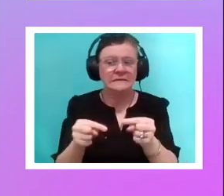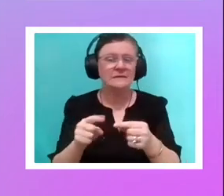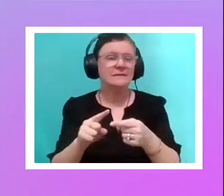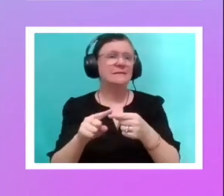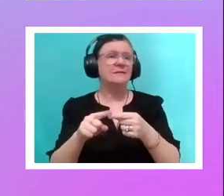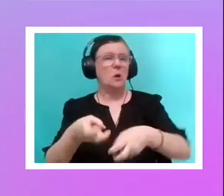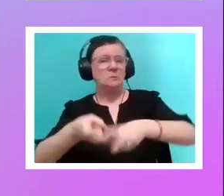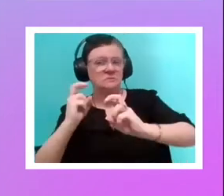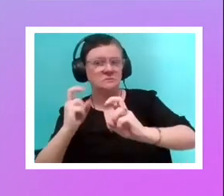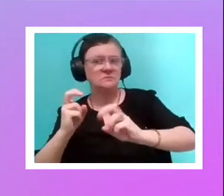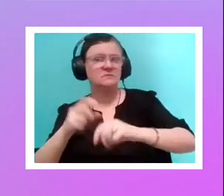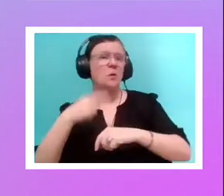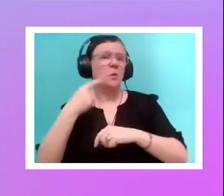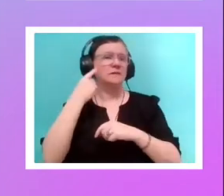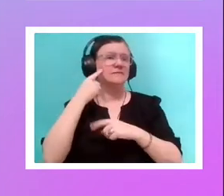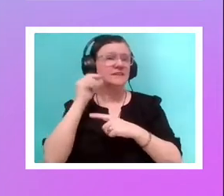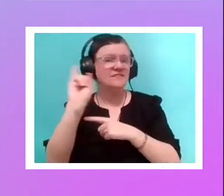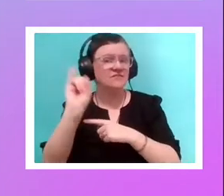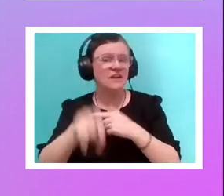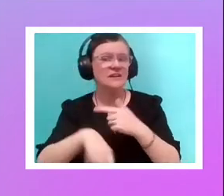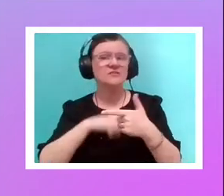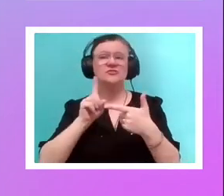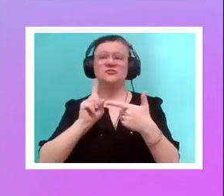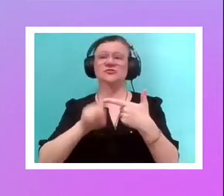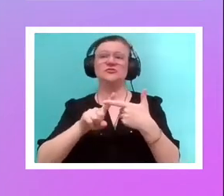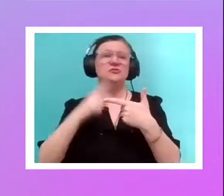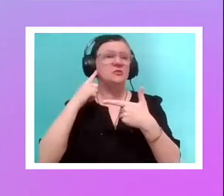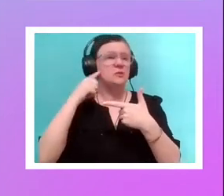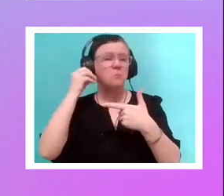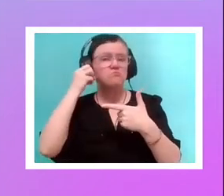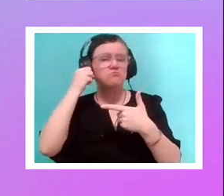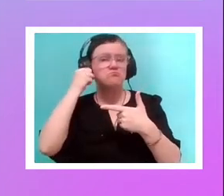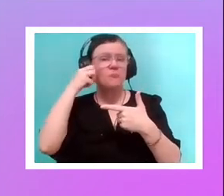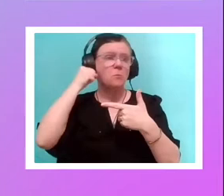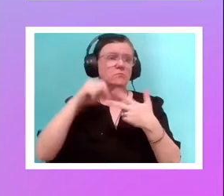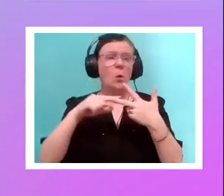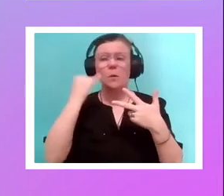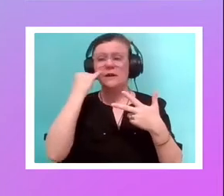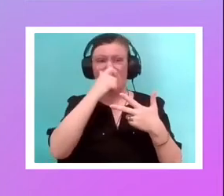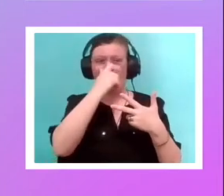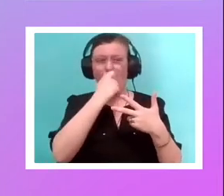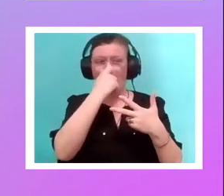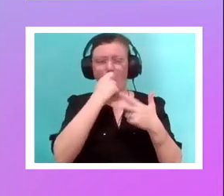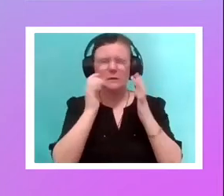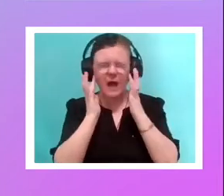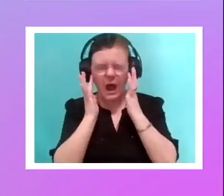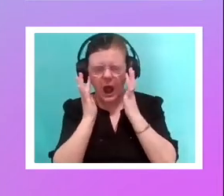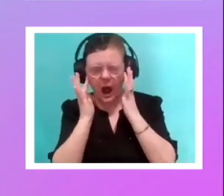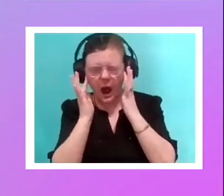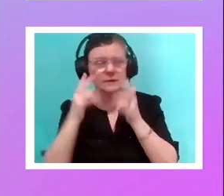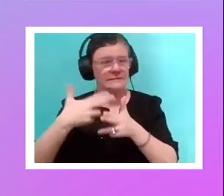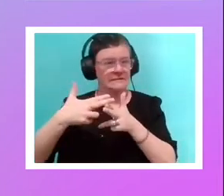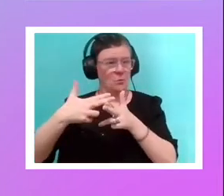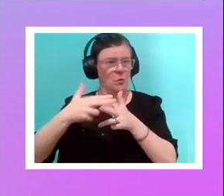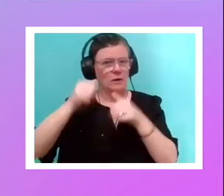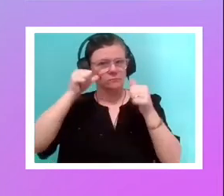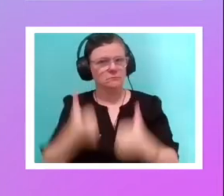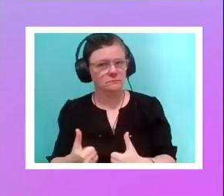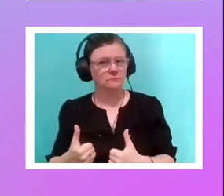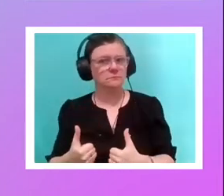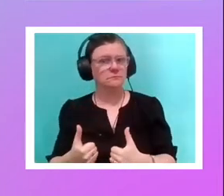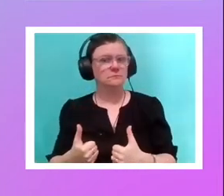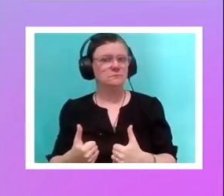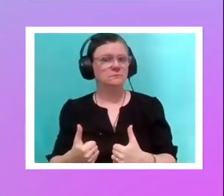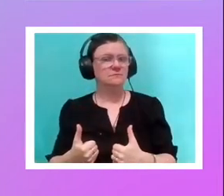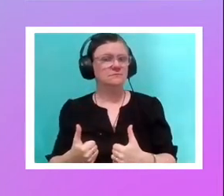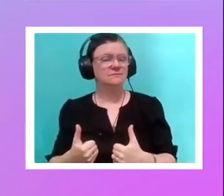such as having an ear infection, a burst eardrum, or a cold, which would be a temporary loss of hearing. And we must consider people who don't